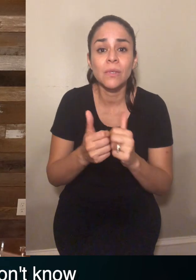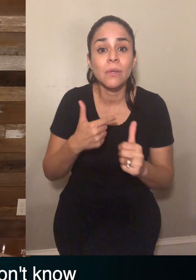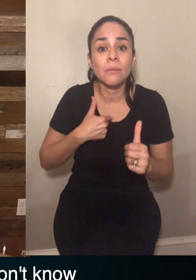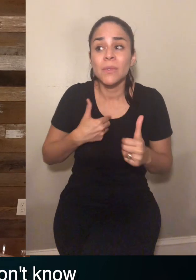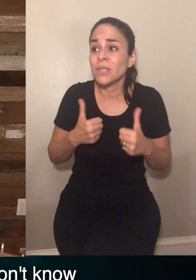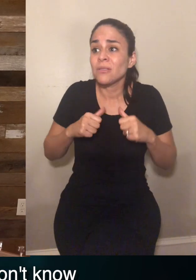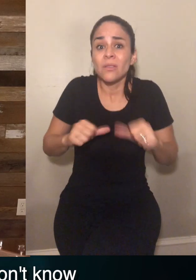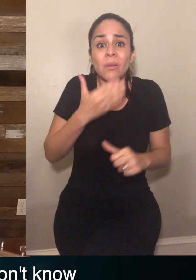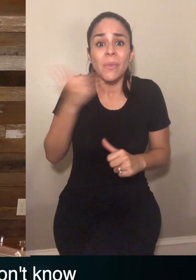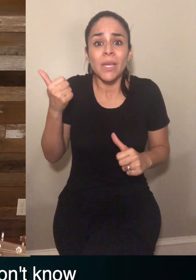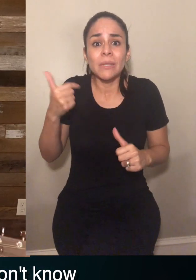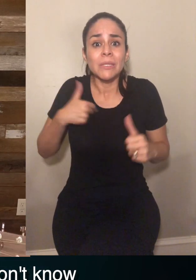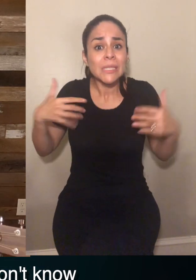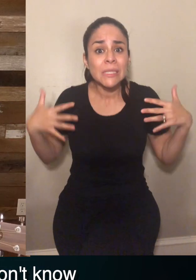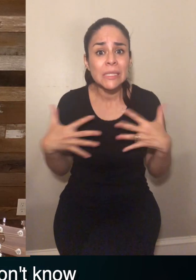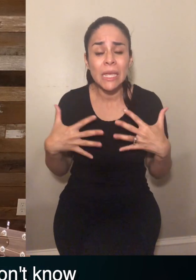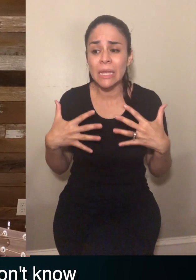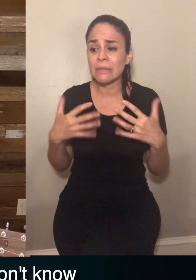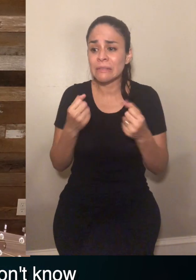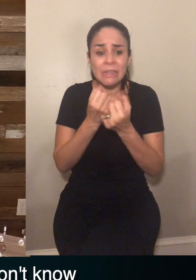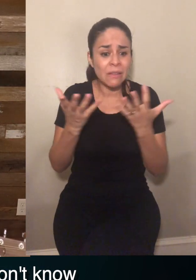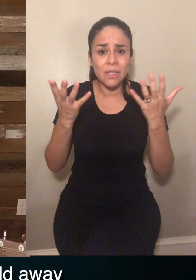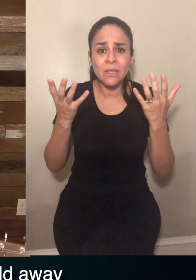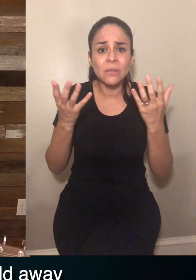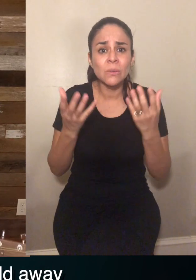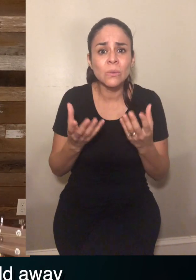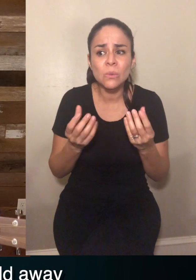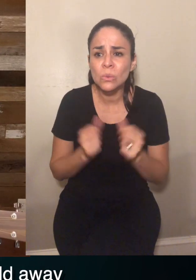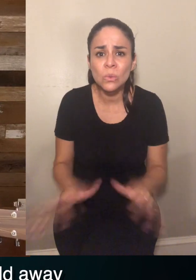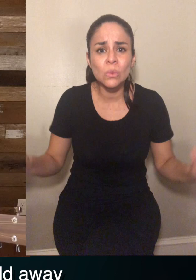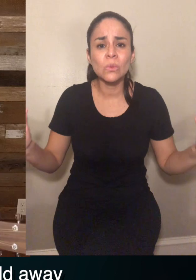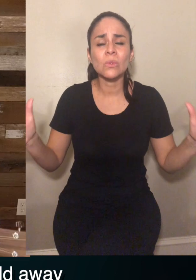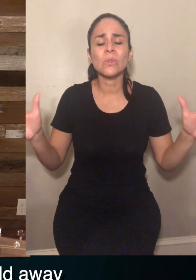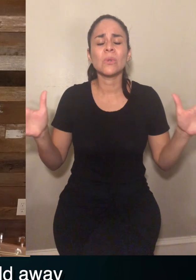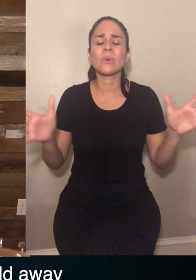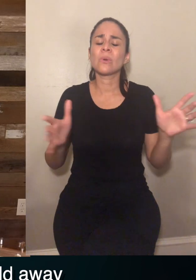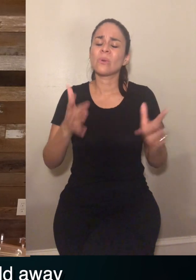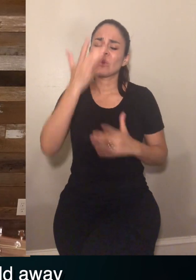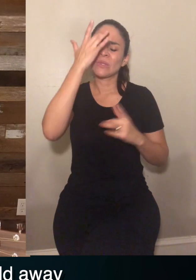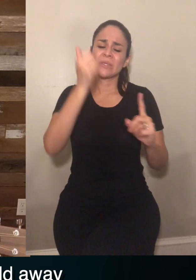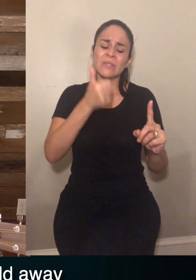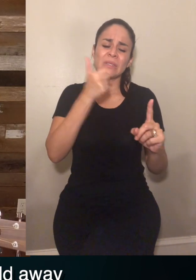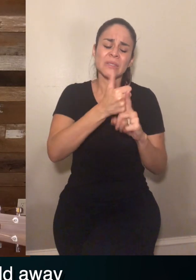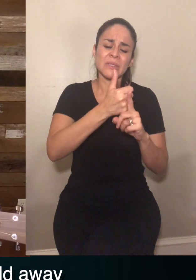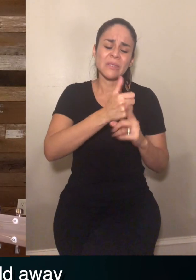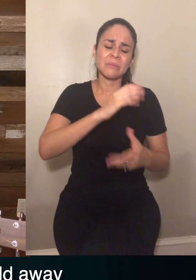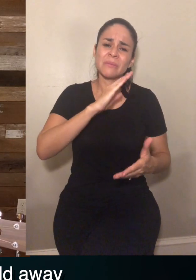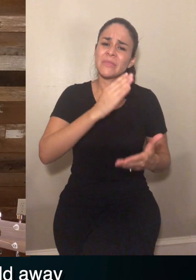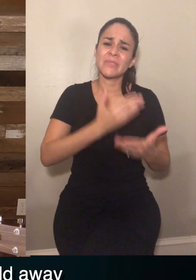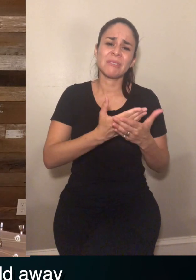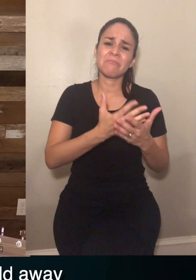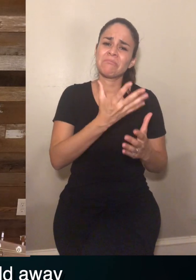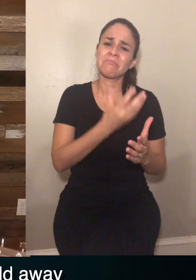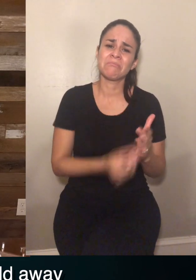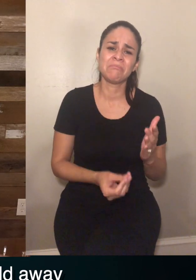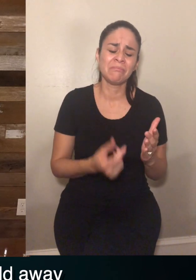scared to death that we might lose everything. And when a sickness takes my child away and there's nothing I